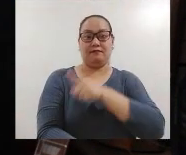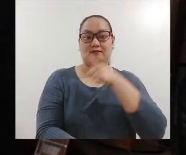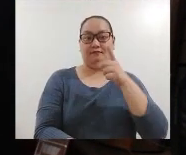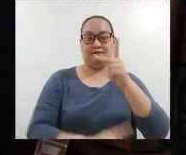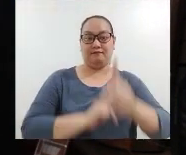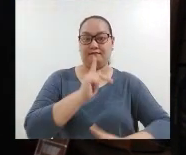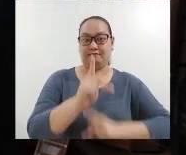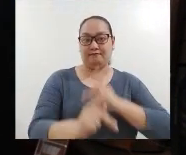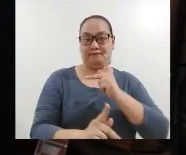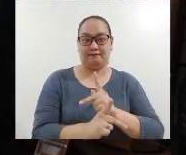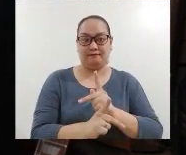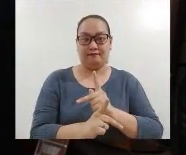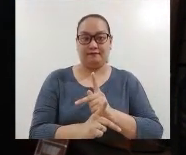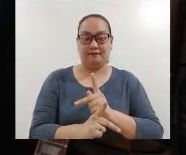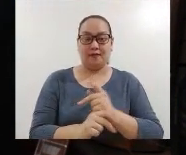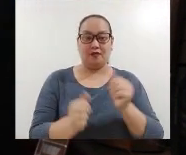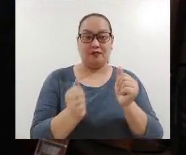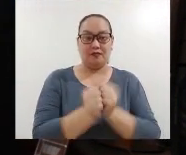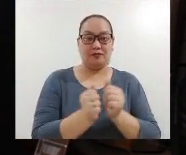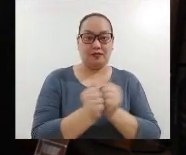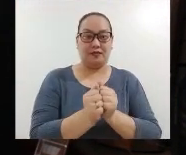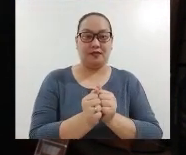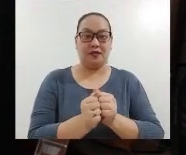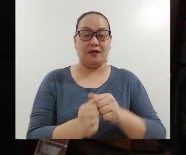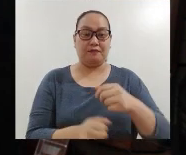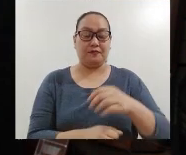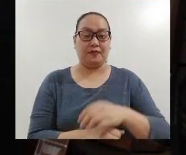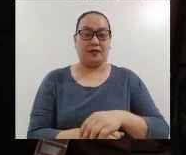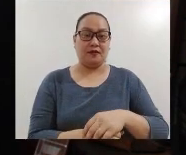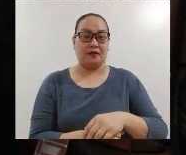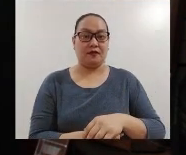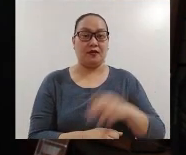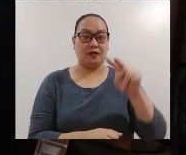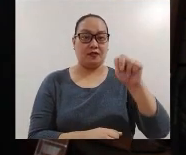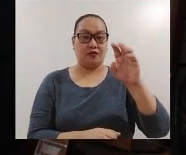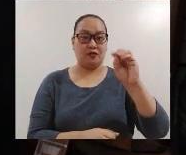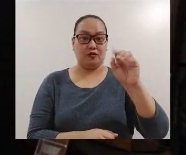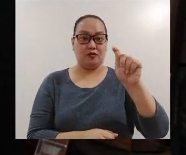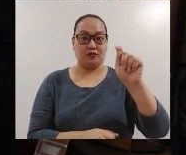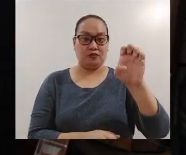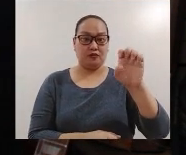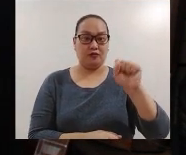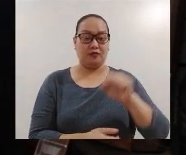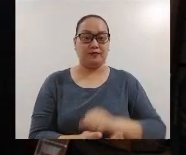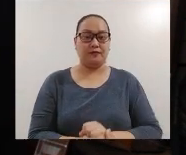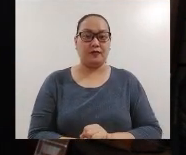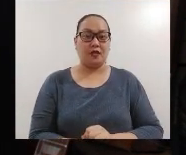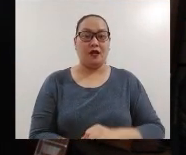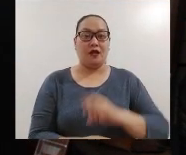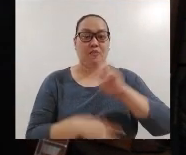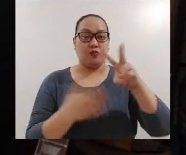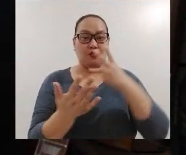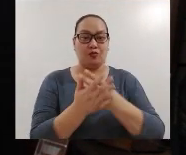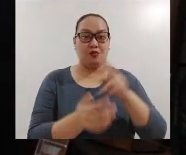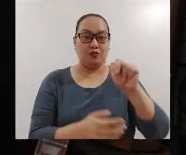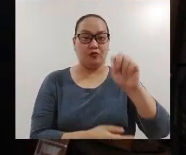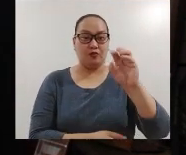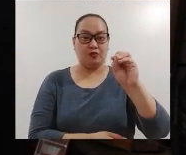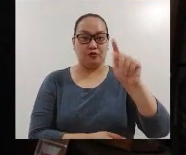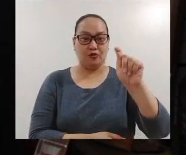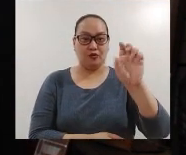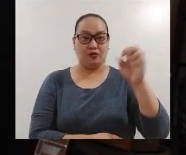and tie note. The whole note receives four counts, like this sound.